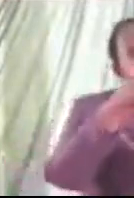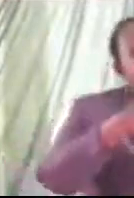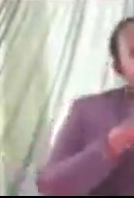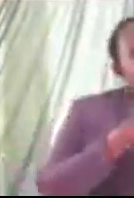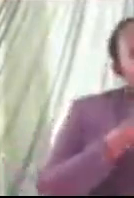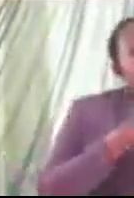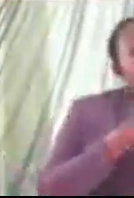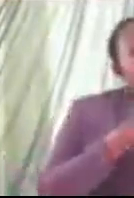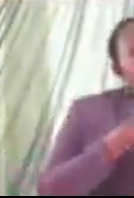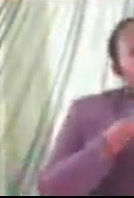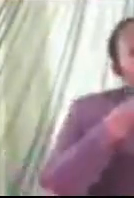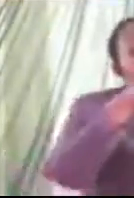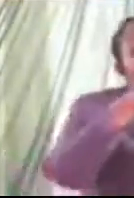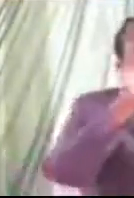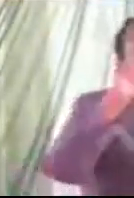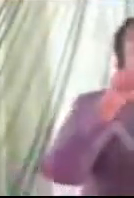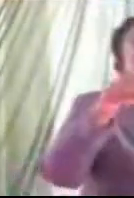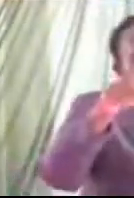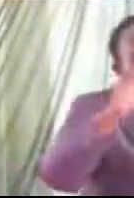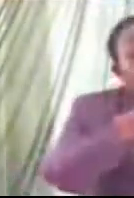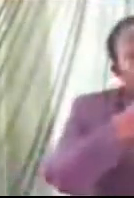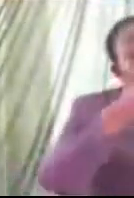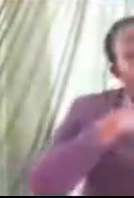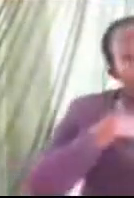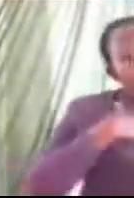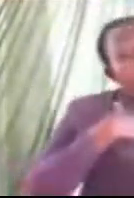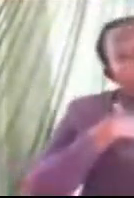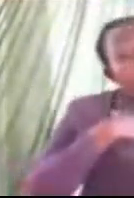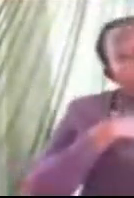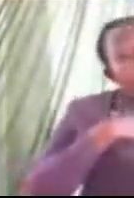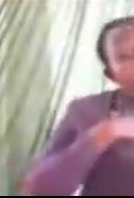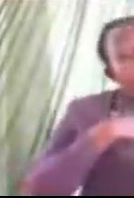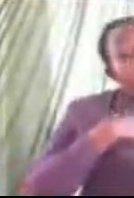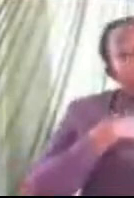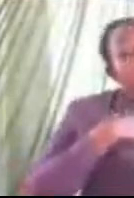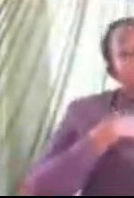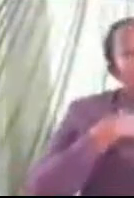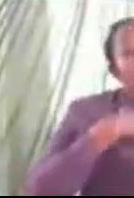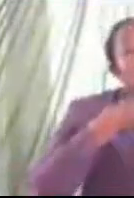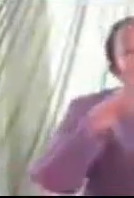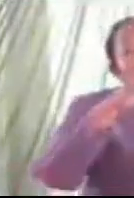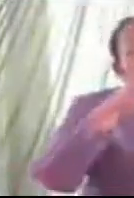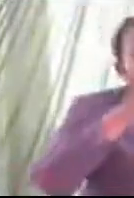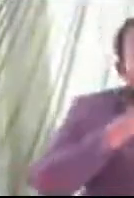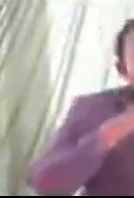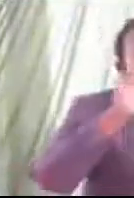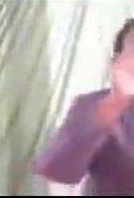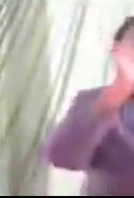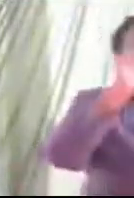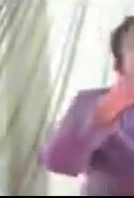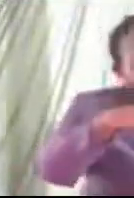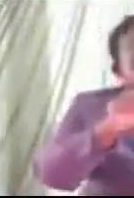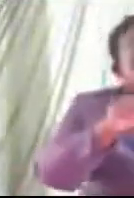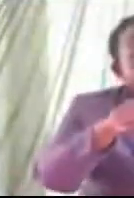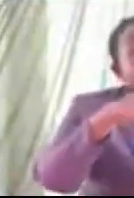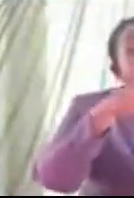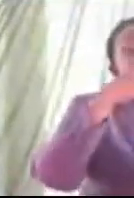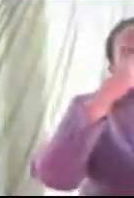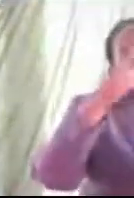You agree with me that, as you have ably said, the